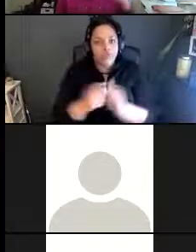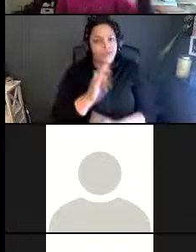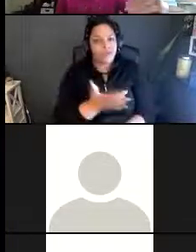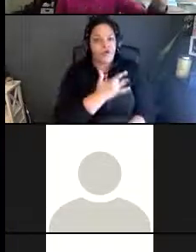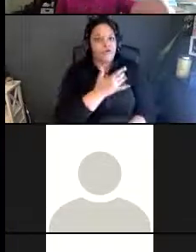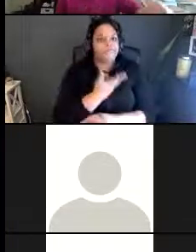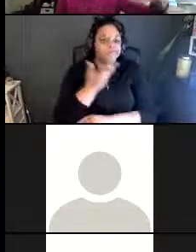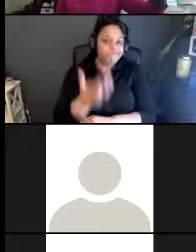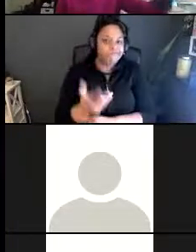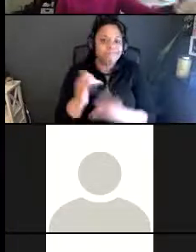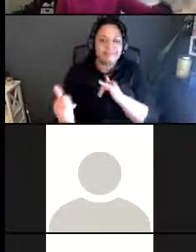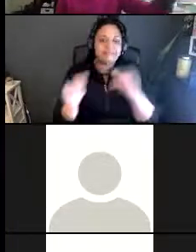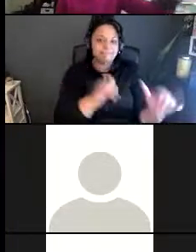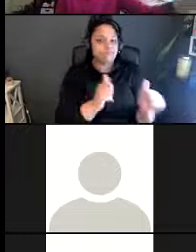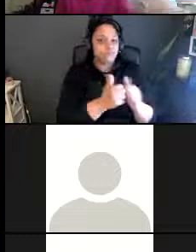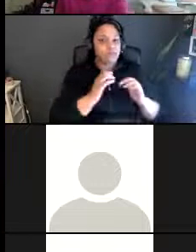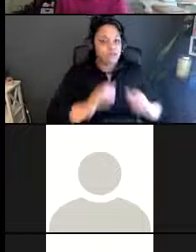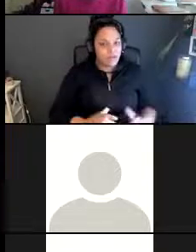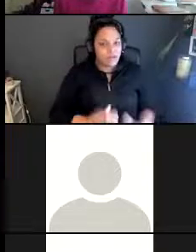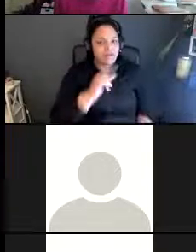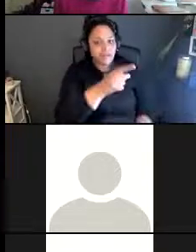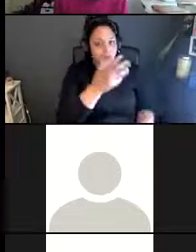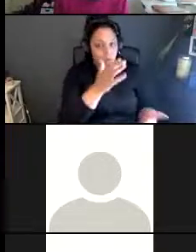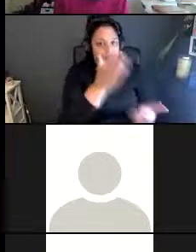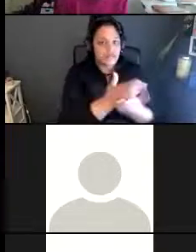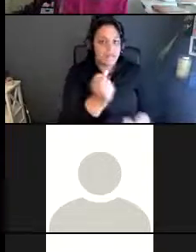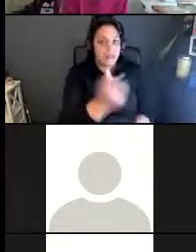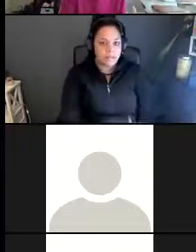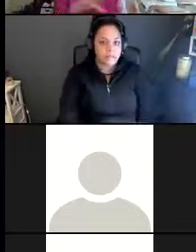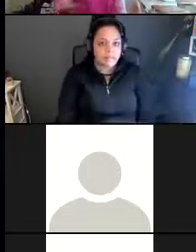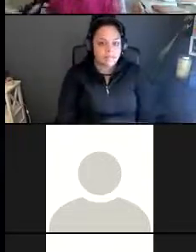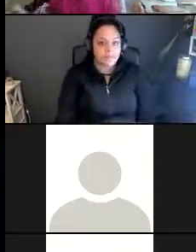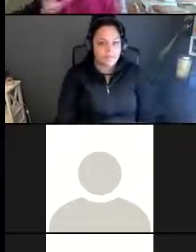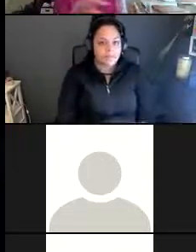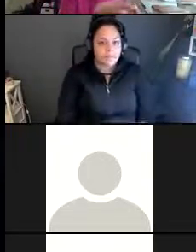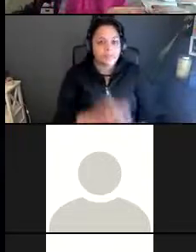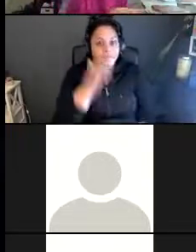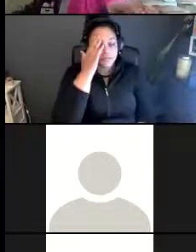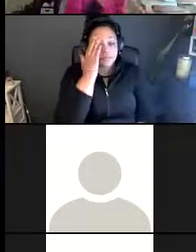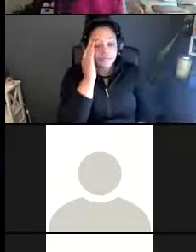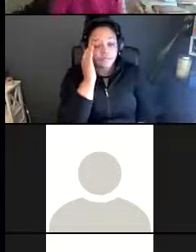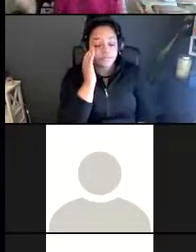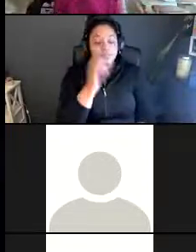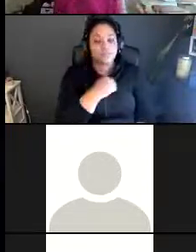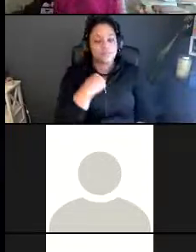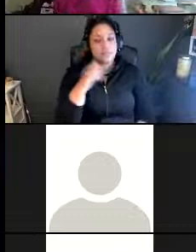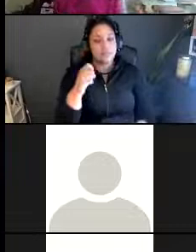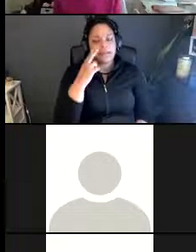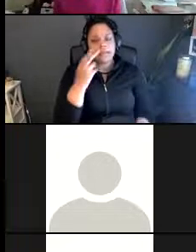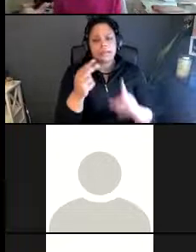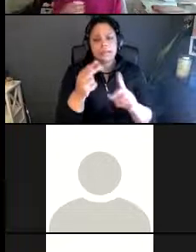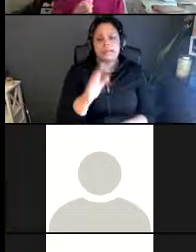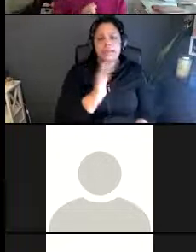the same way we would work with a client if they wanted to stop gambling. So we need to see what our